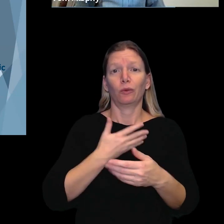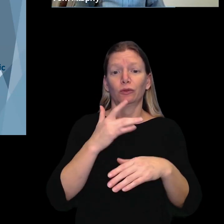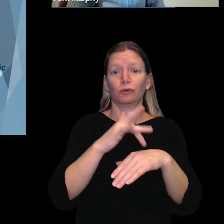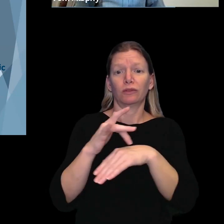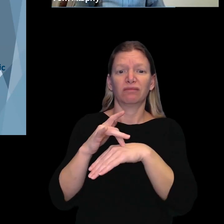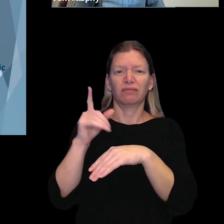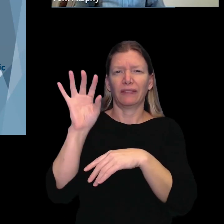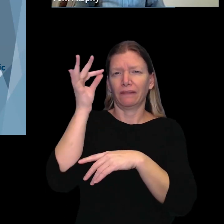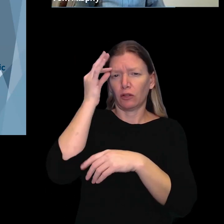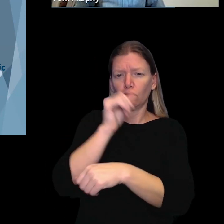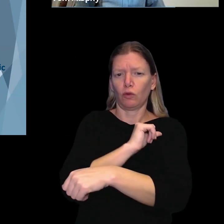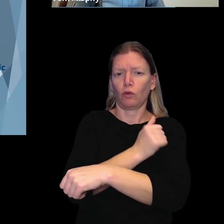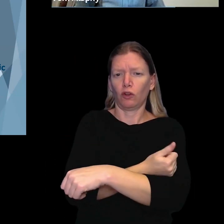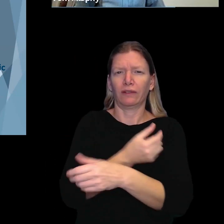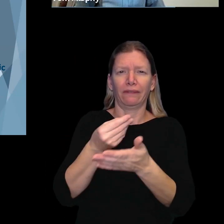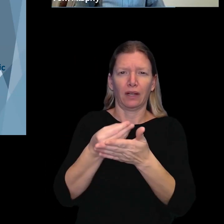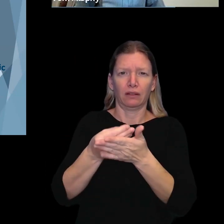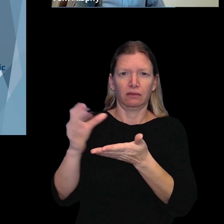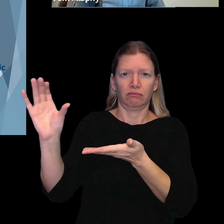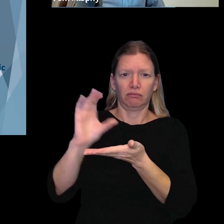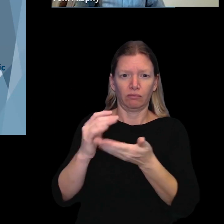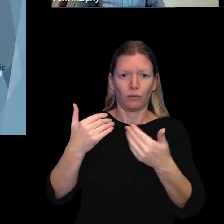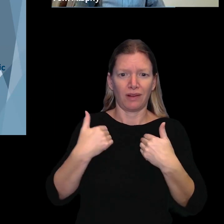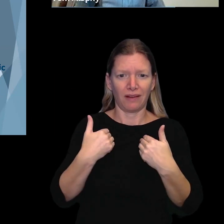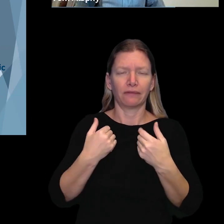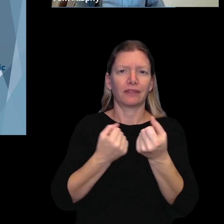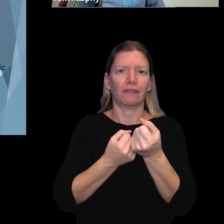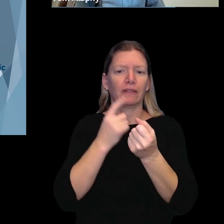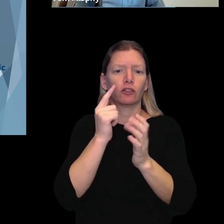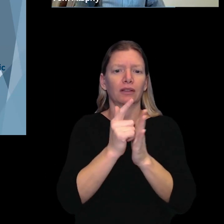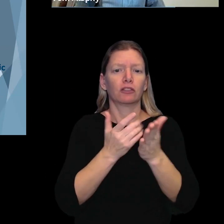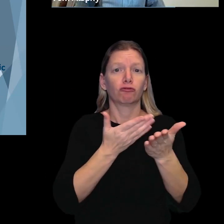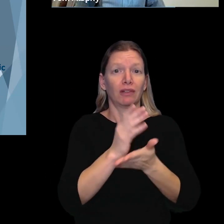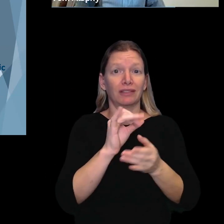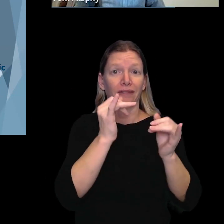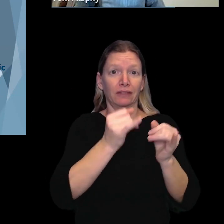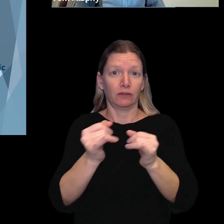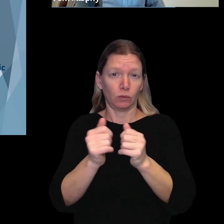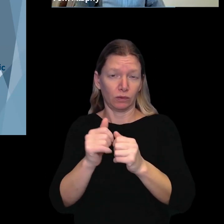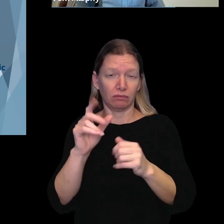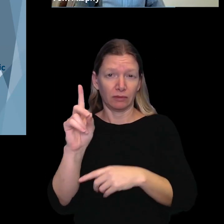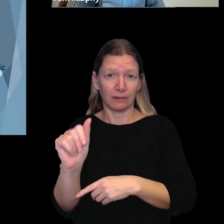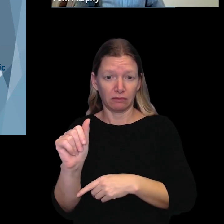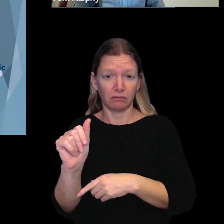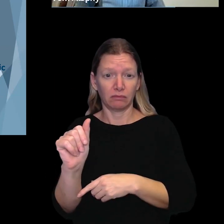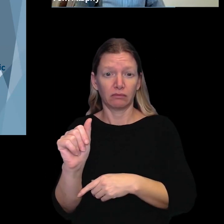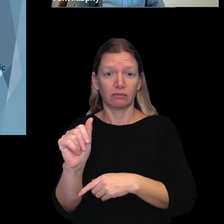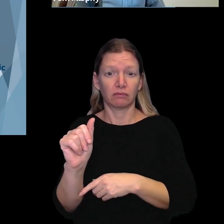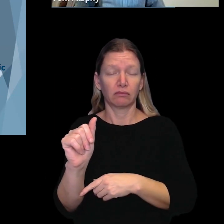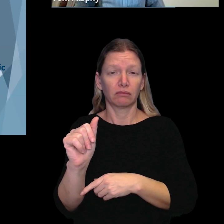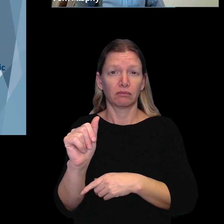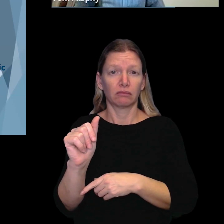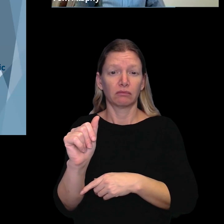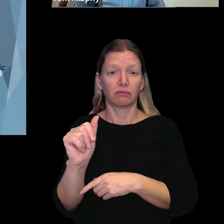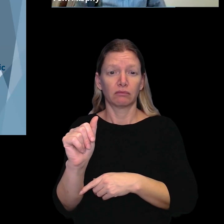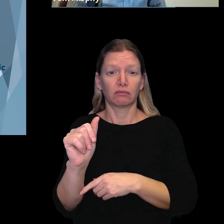One of the sources of federal authority and funding that we have is to advocate for the legal